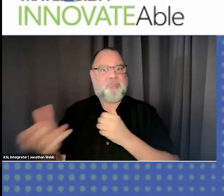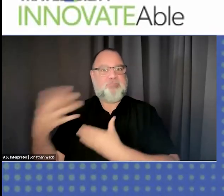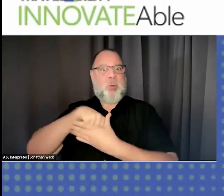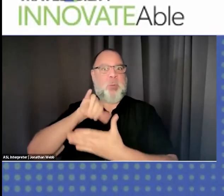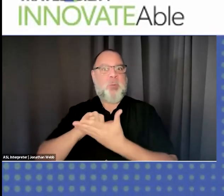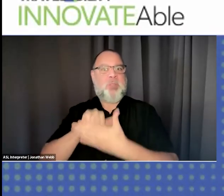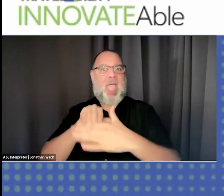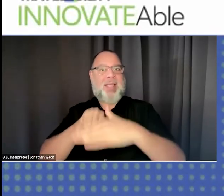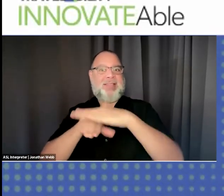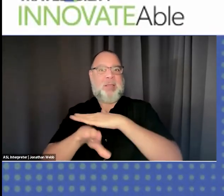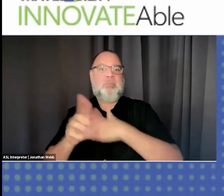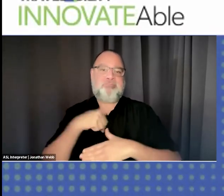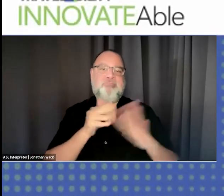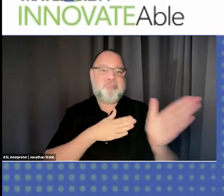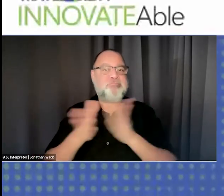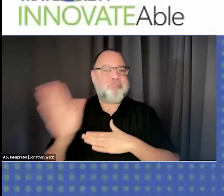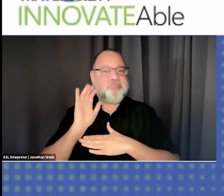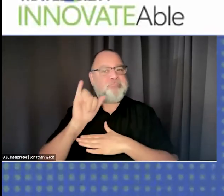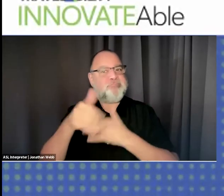we plan on having that every time. So